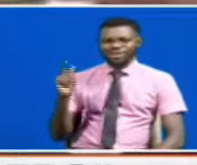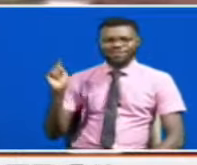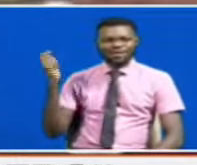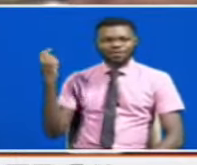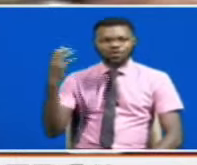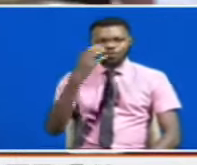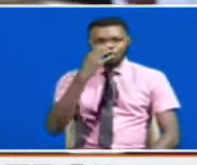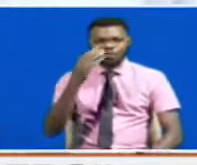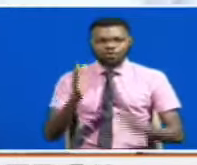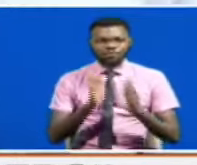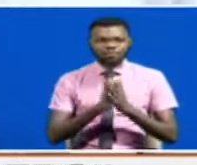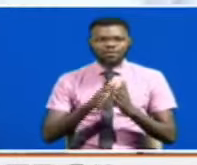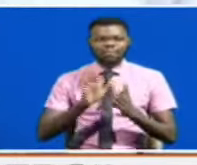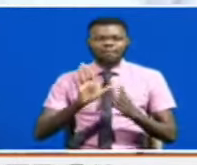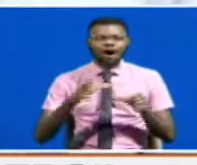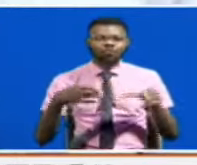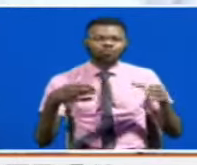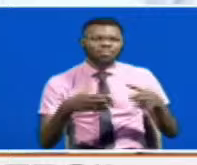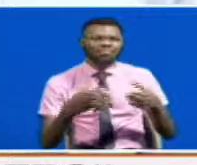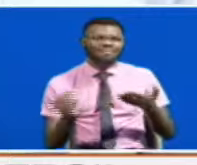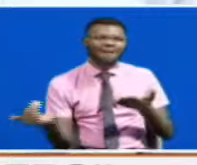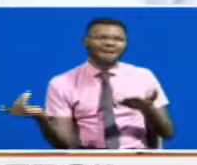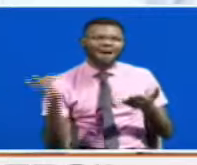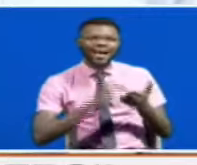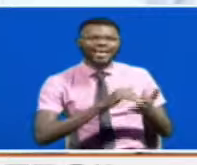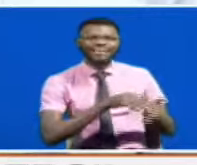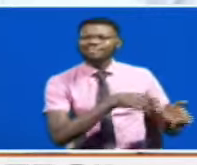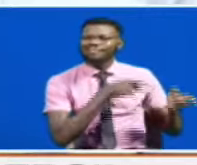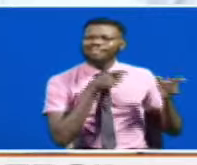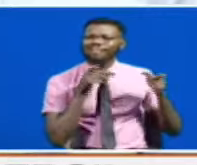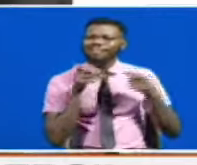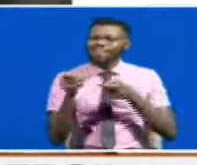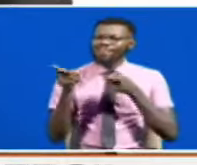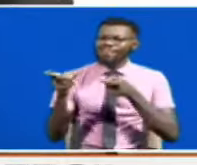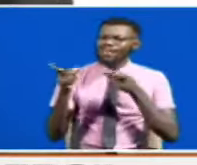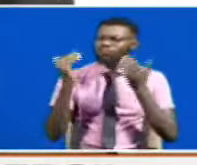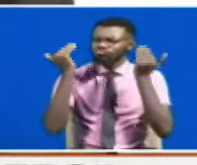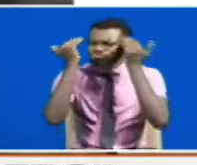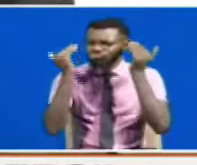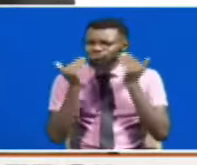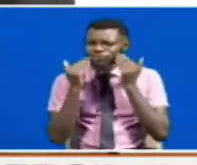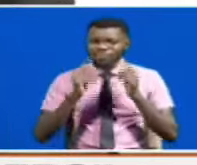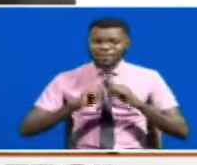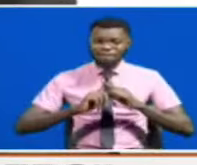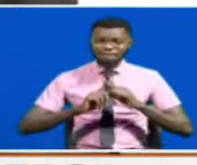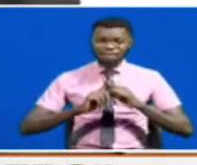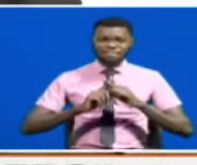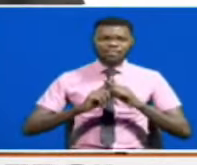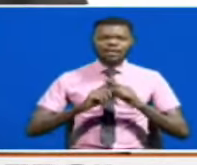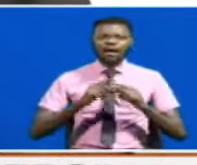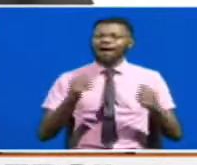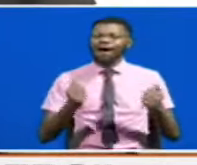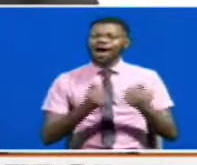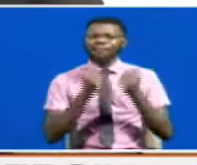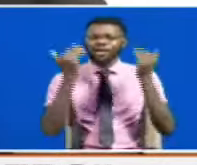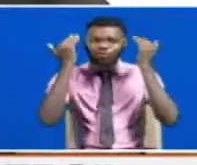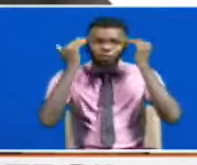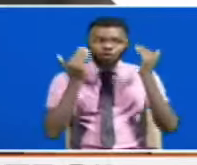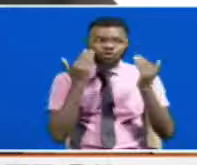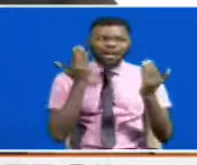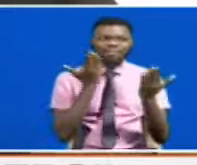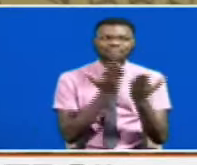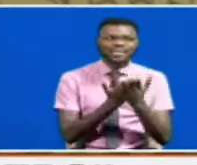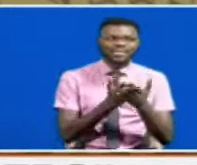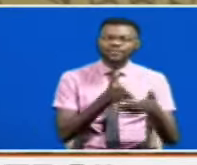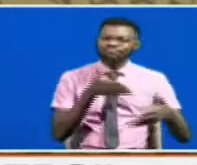of his allies opened a new war front with the judiciary in what appeared as a reaction to the Court of Appeal suspension of the housing